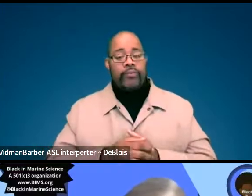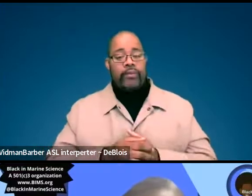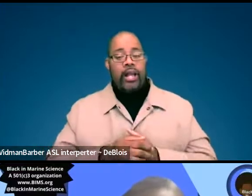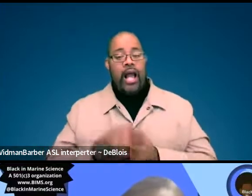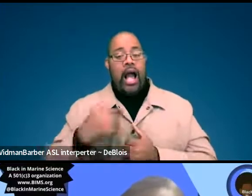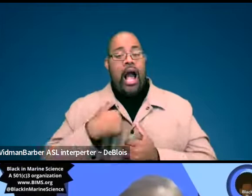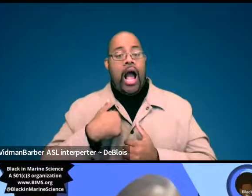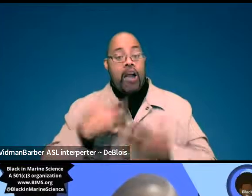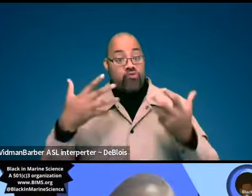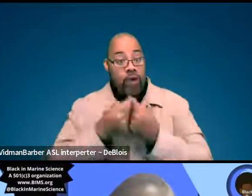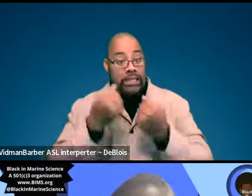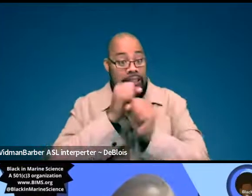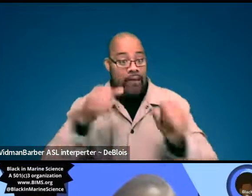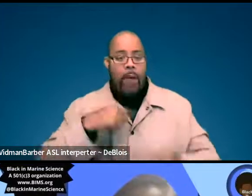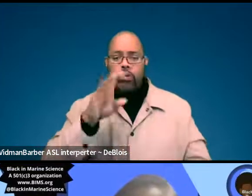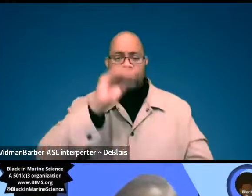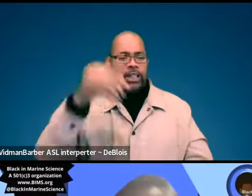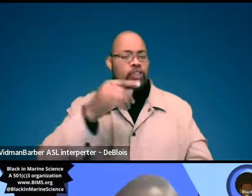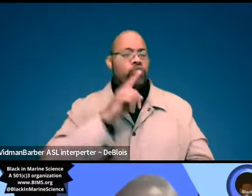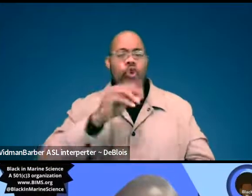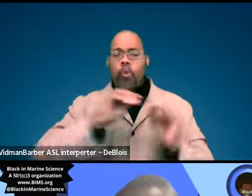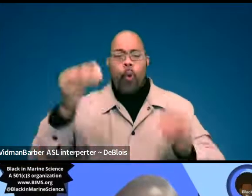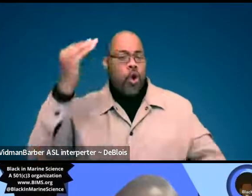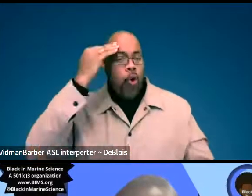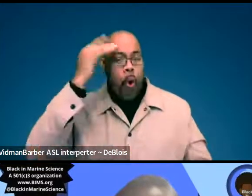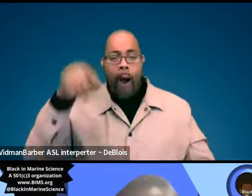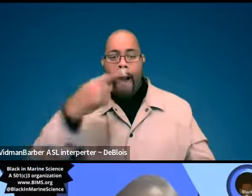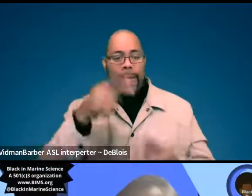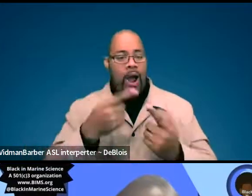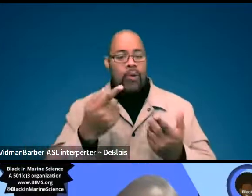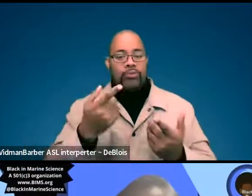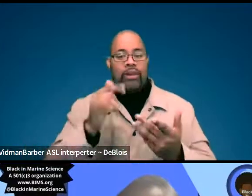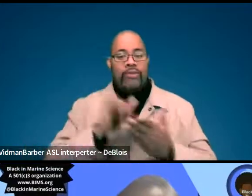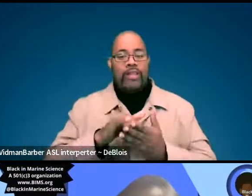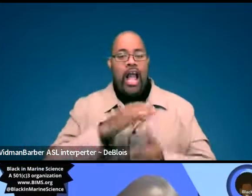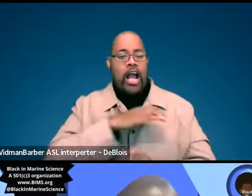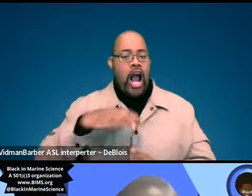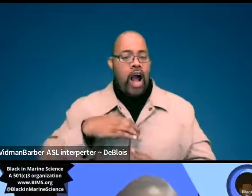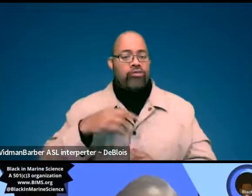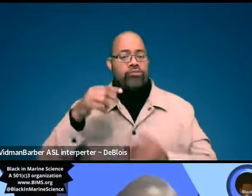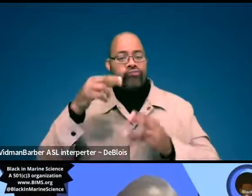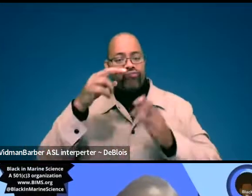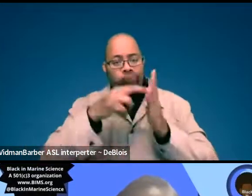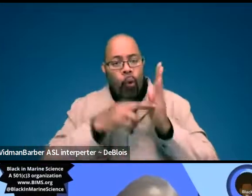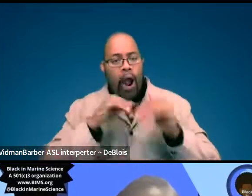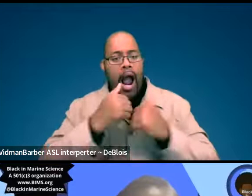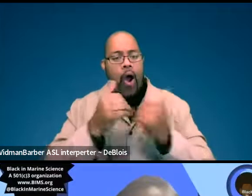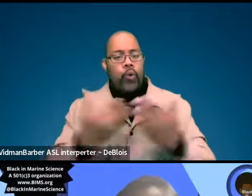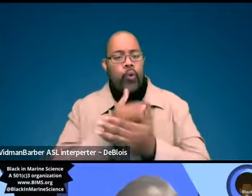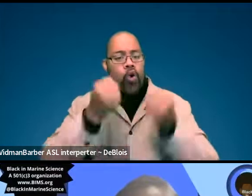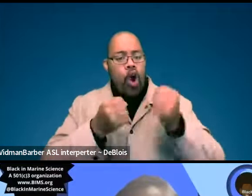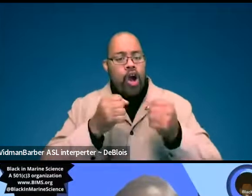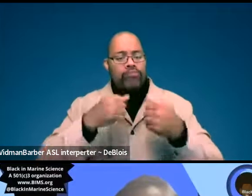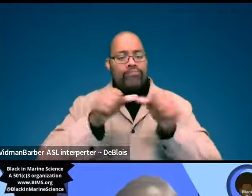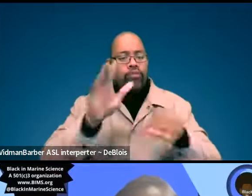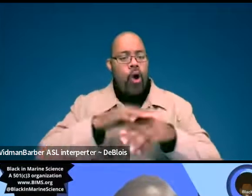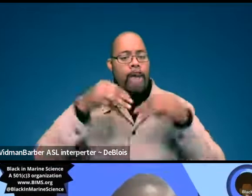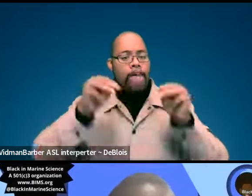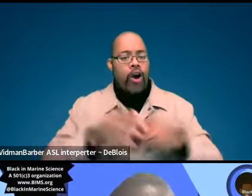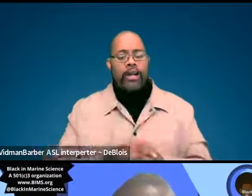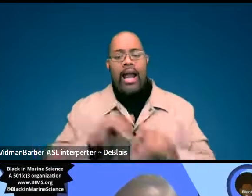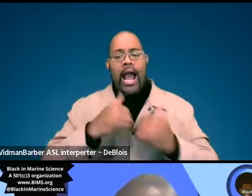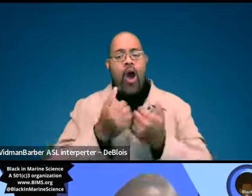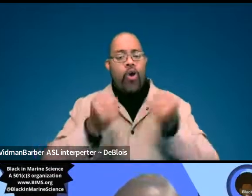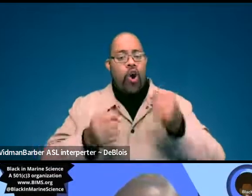I'm 100% sure no one knows about Congress's regulations on how new cars are put on the market, how cars